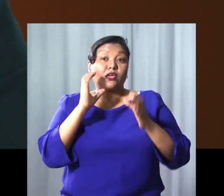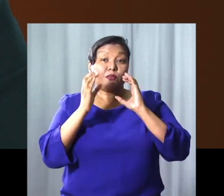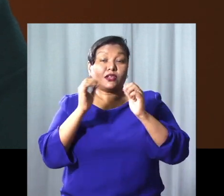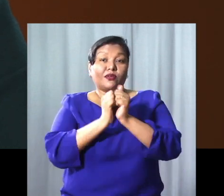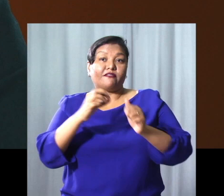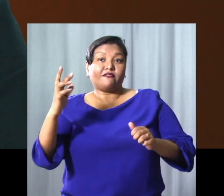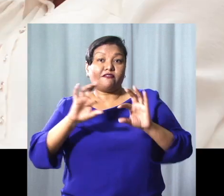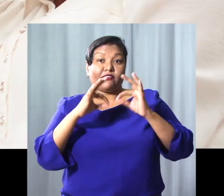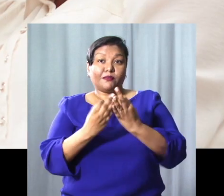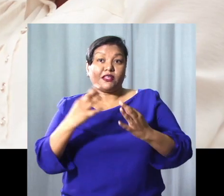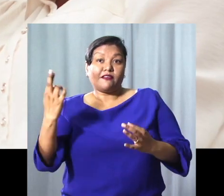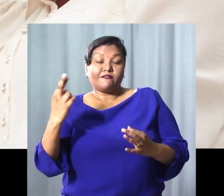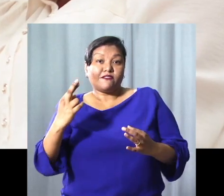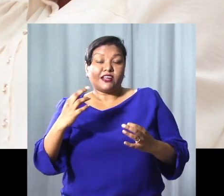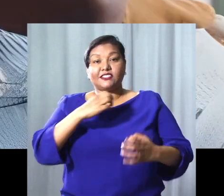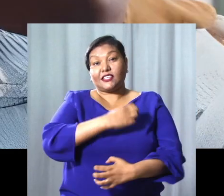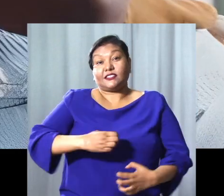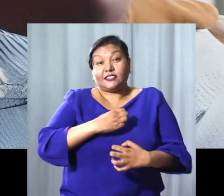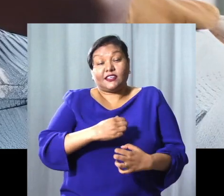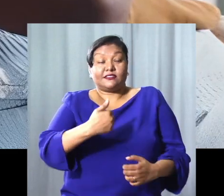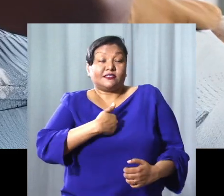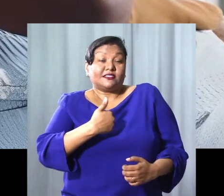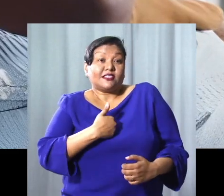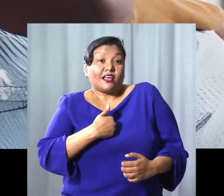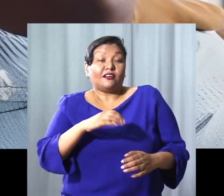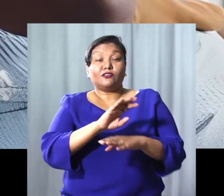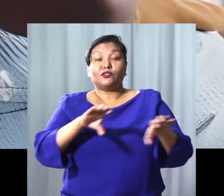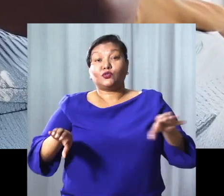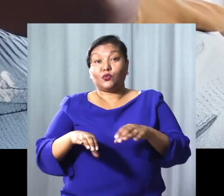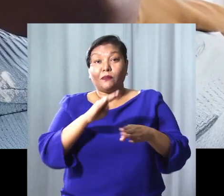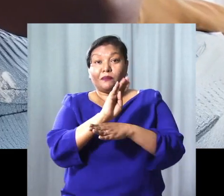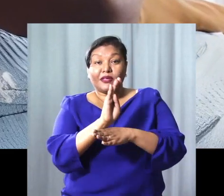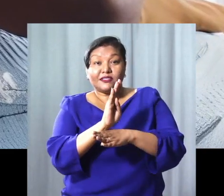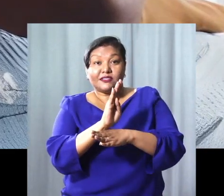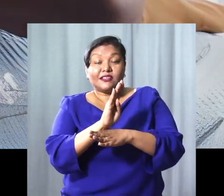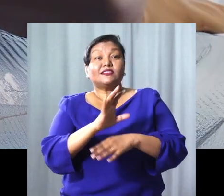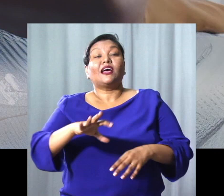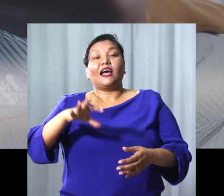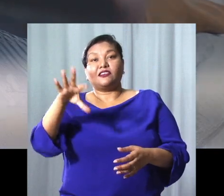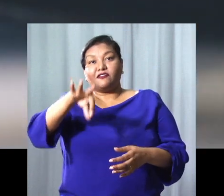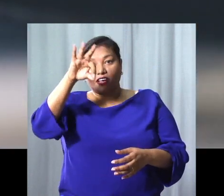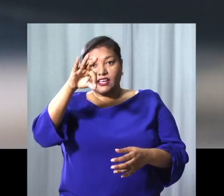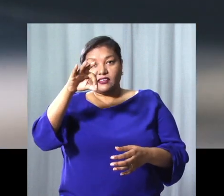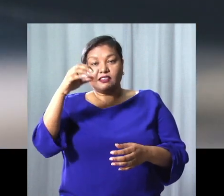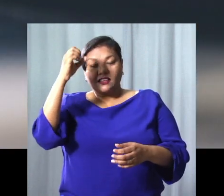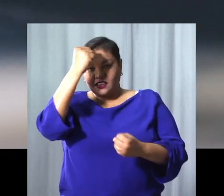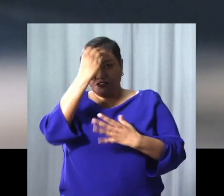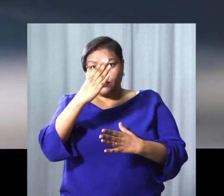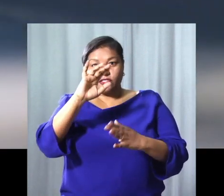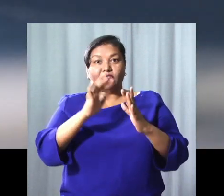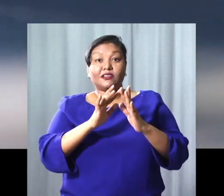we connect with our families and friends, entertain ourselves, conduct business transactions, and